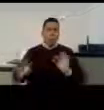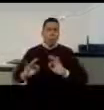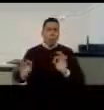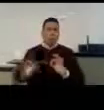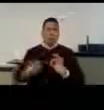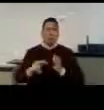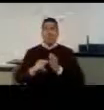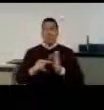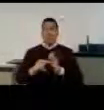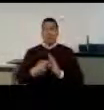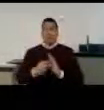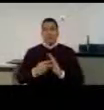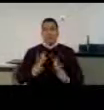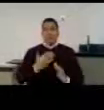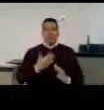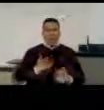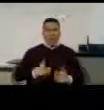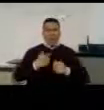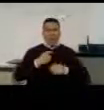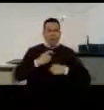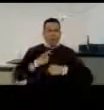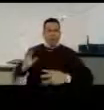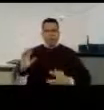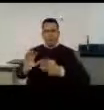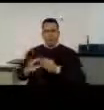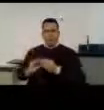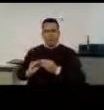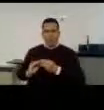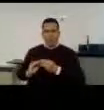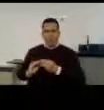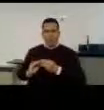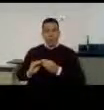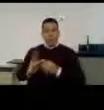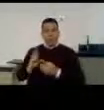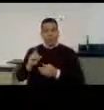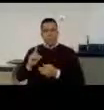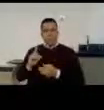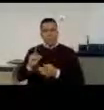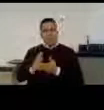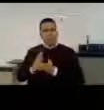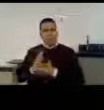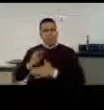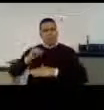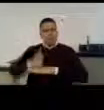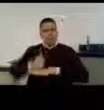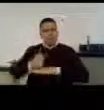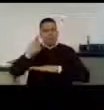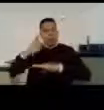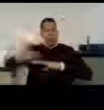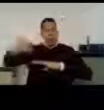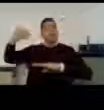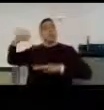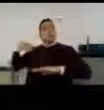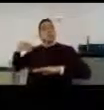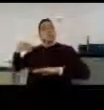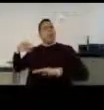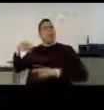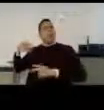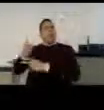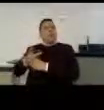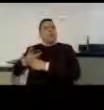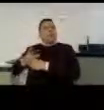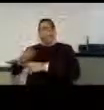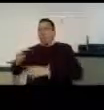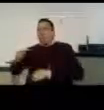that we know people with disabilities were either put into institutions or were kept maybe at home, but